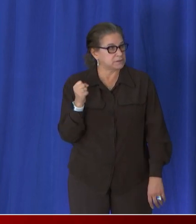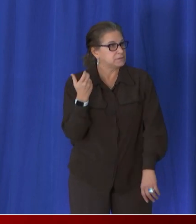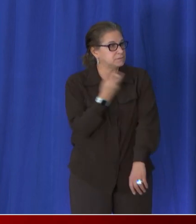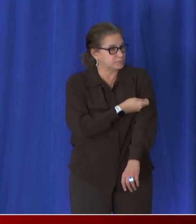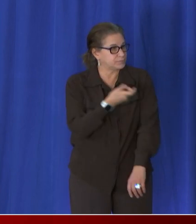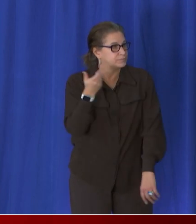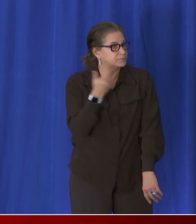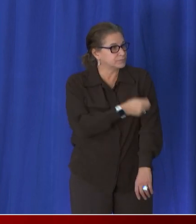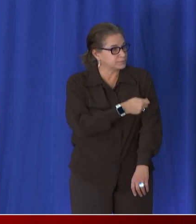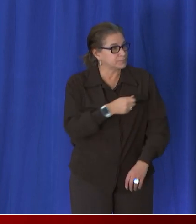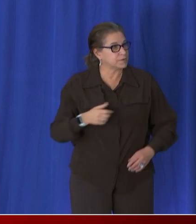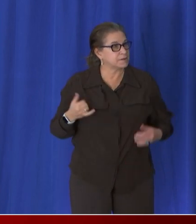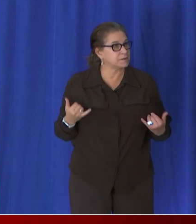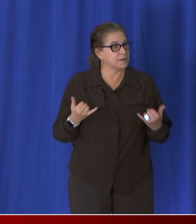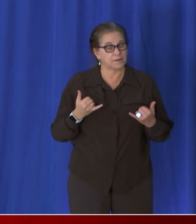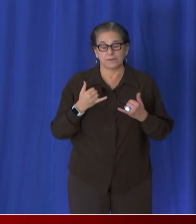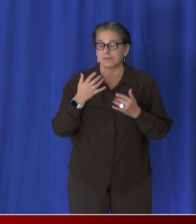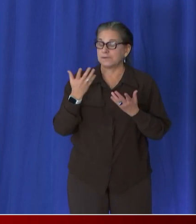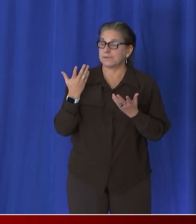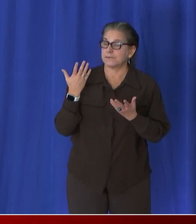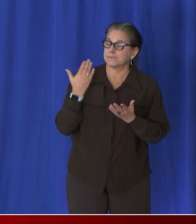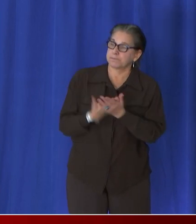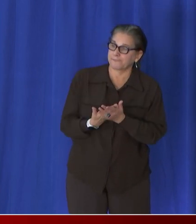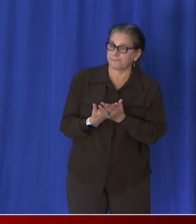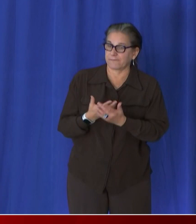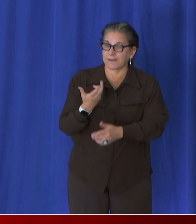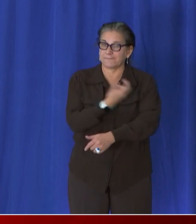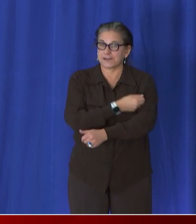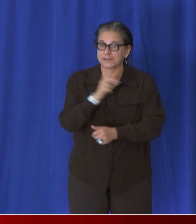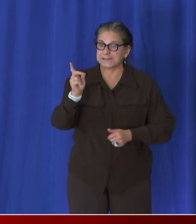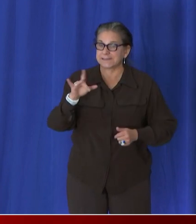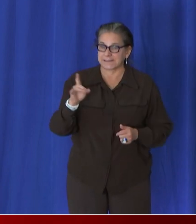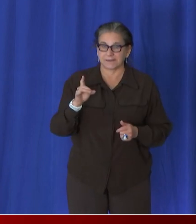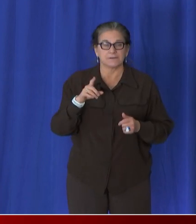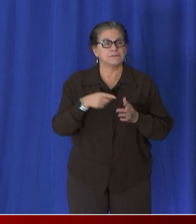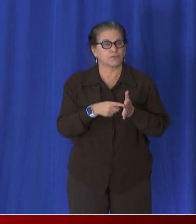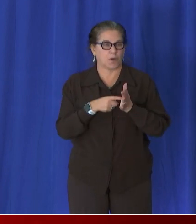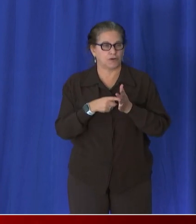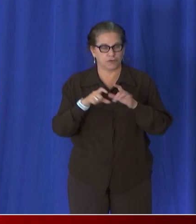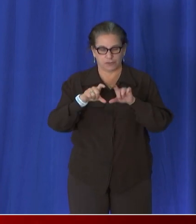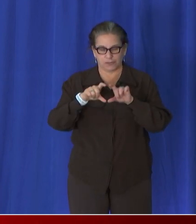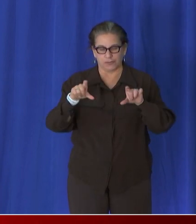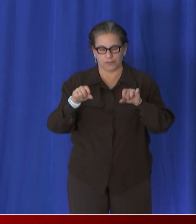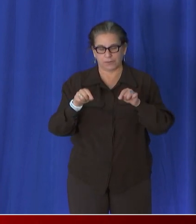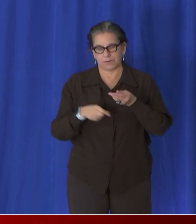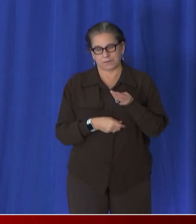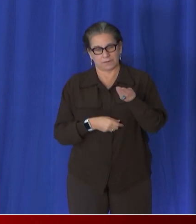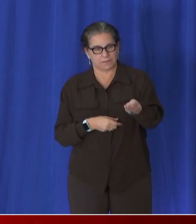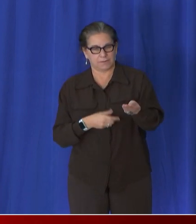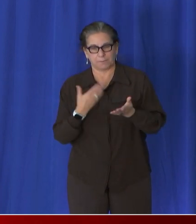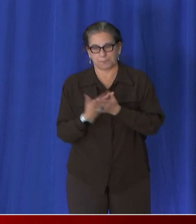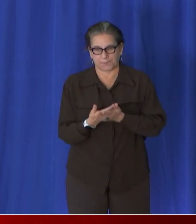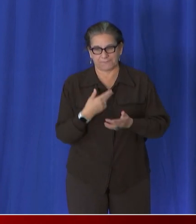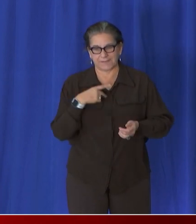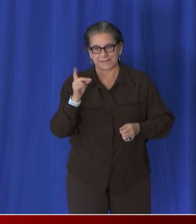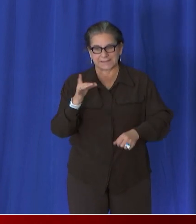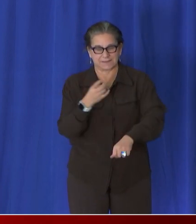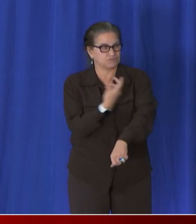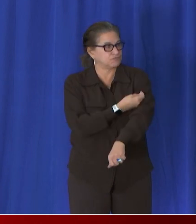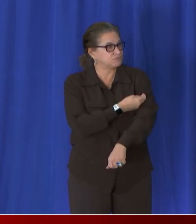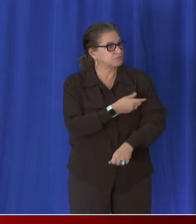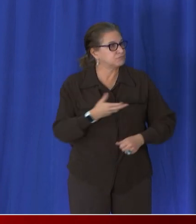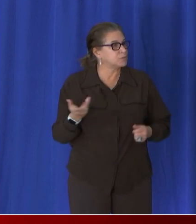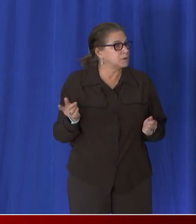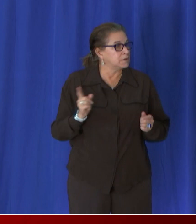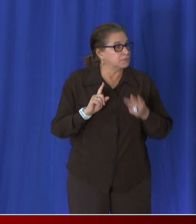restaurants, bars, and nightclubs, indoor cultural and entertainment facilities, indoor exercise and recreational